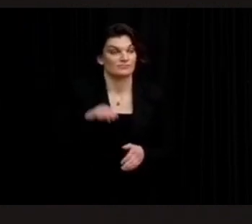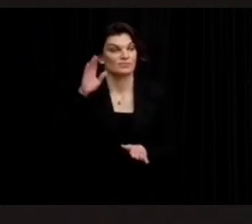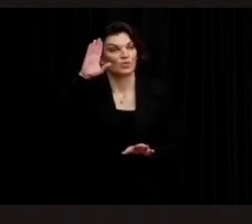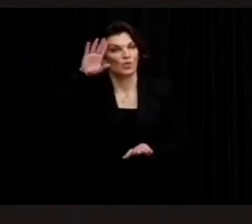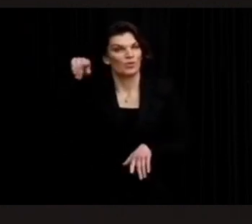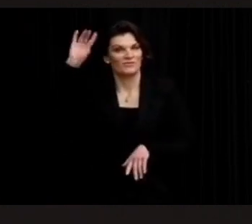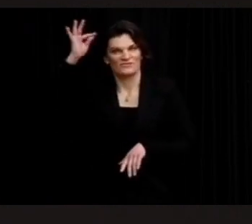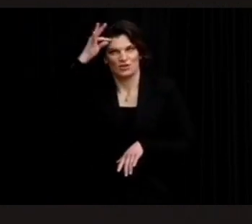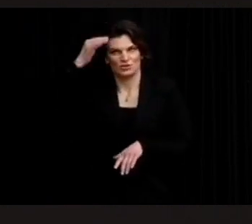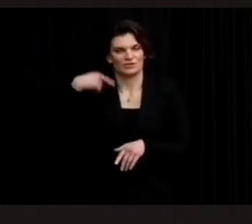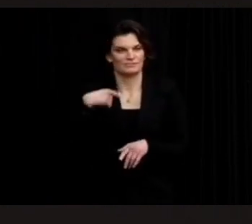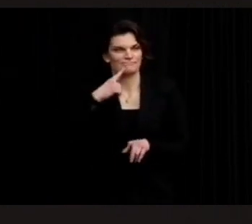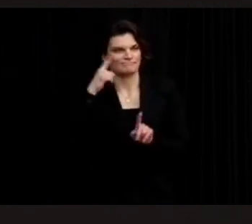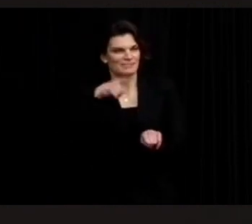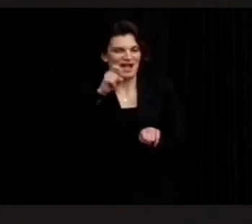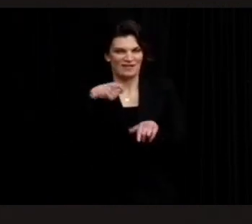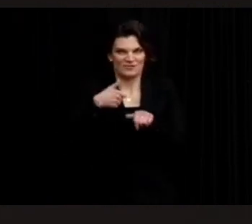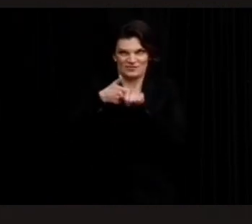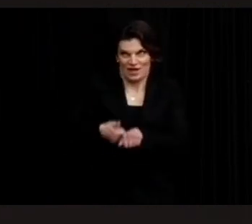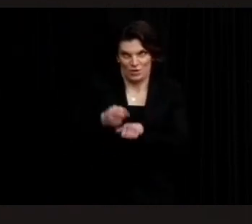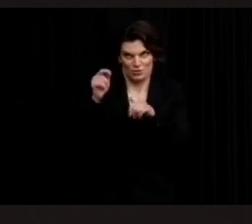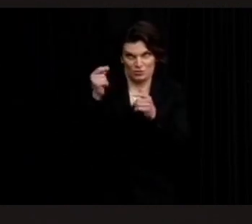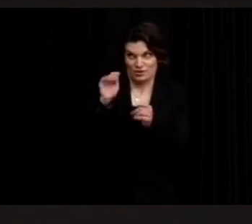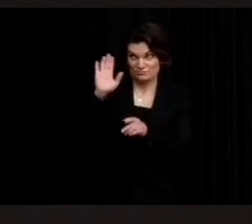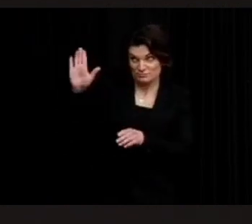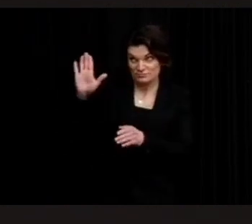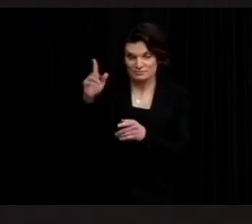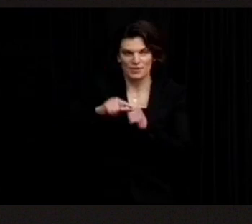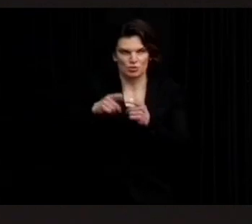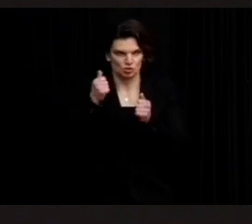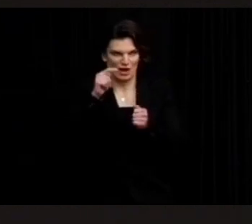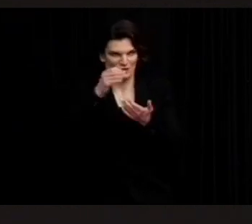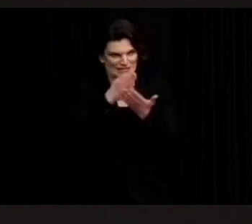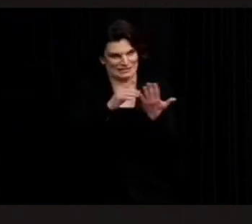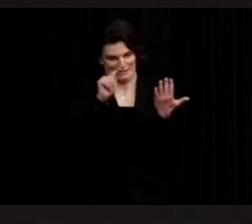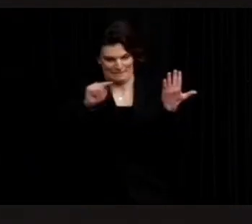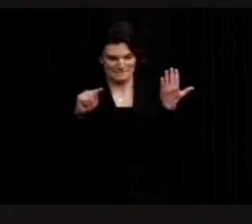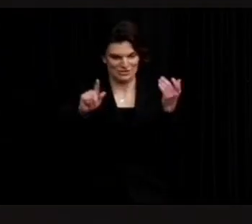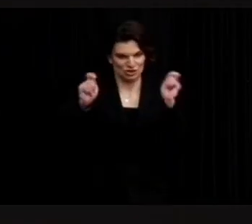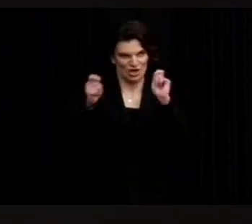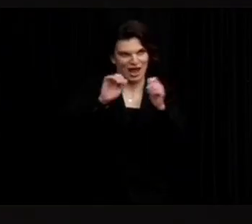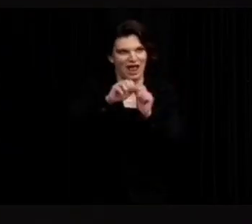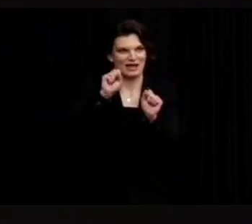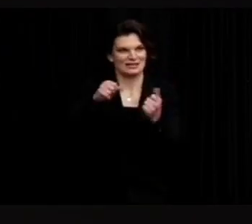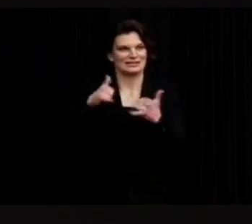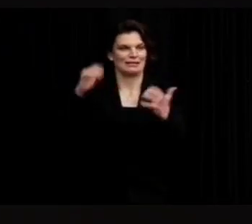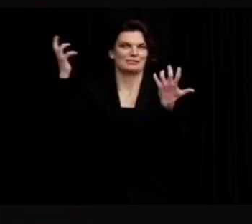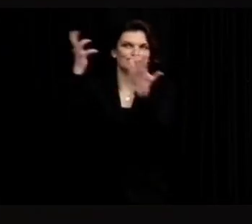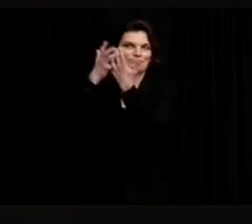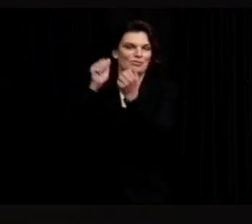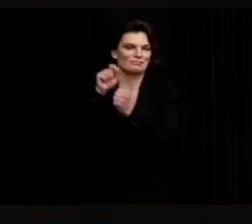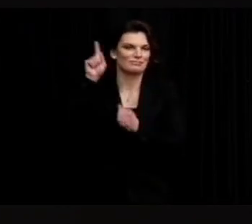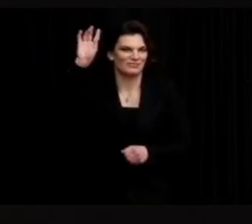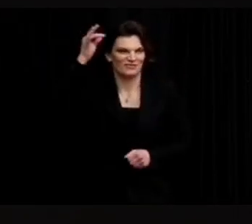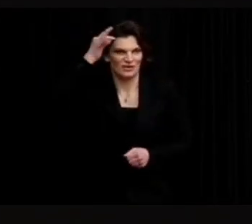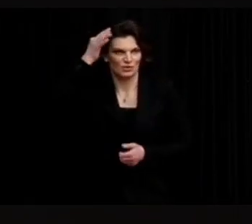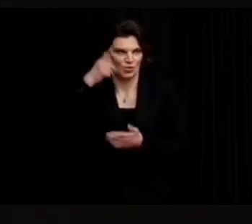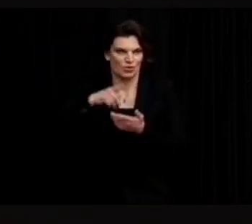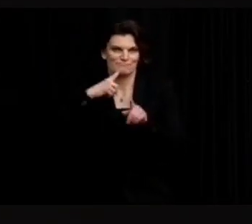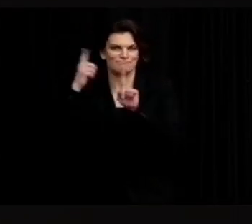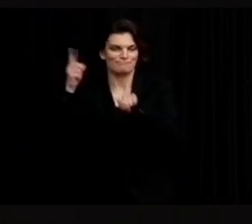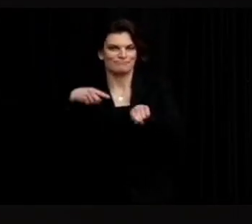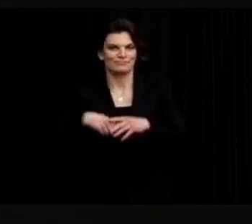federal government. We're trying to see just where we can change these policies, where we can try to streamline things, make it a lot